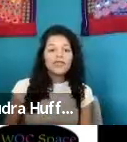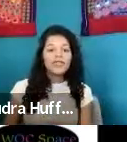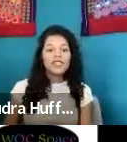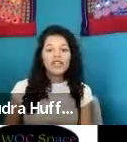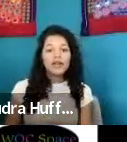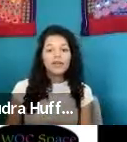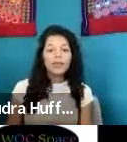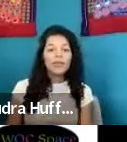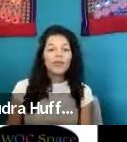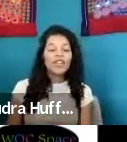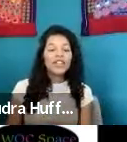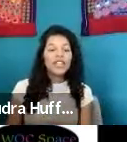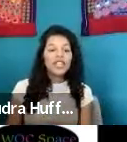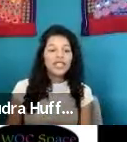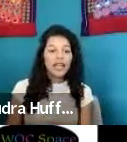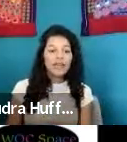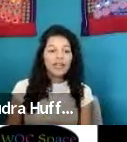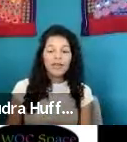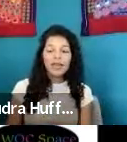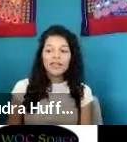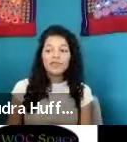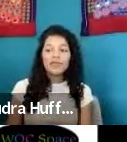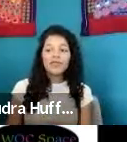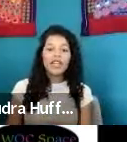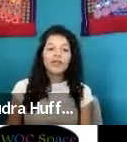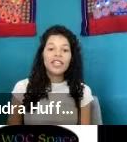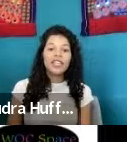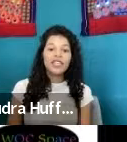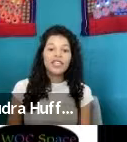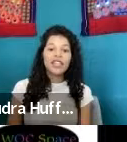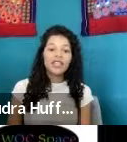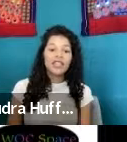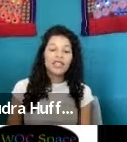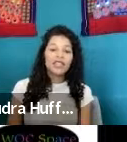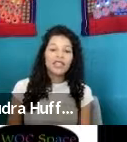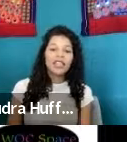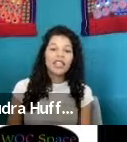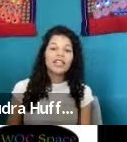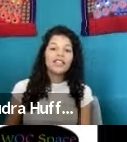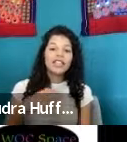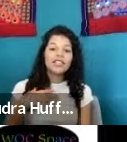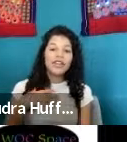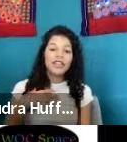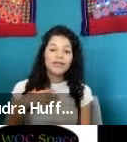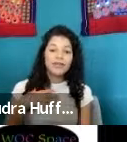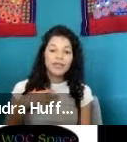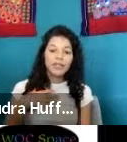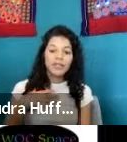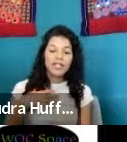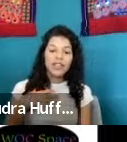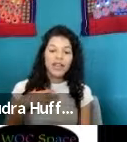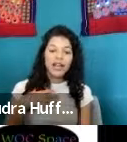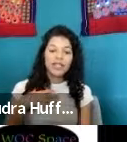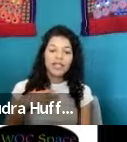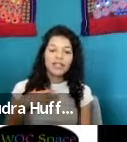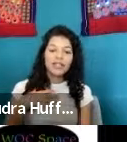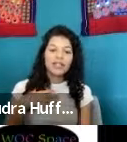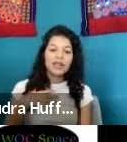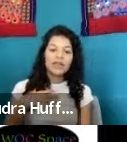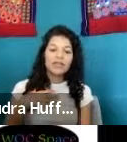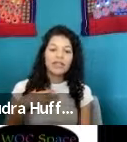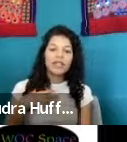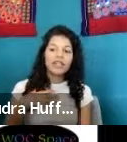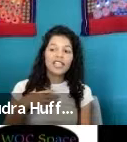Also, one of the things that I recommend, tips for networking, is like, it is like stressful to put yourself out